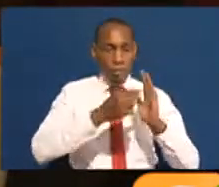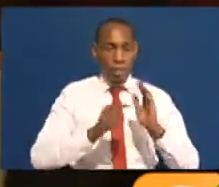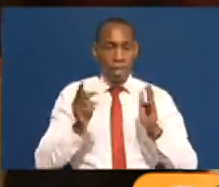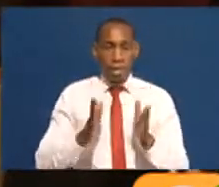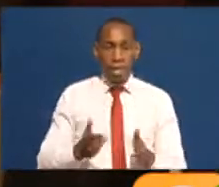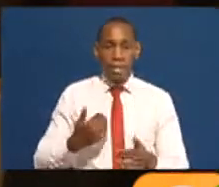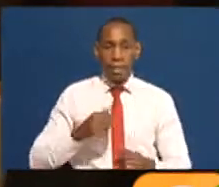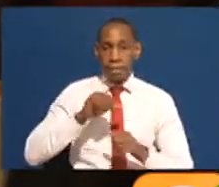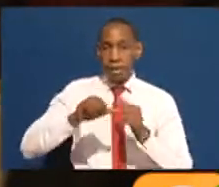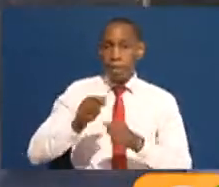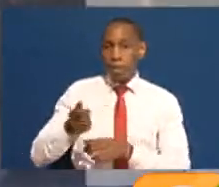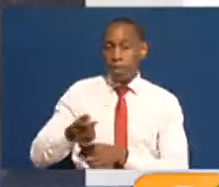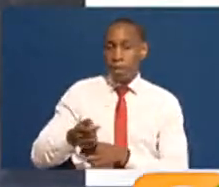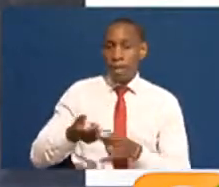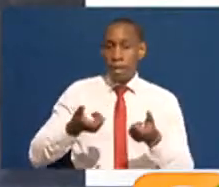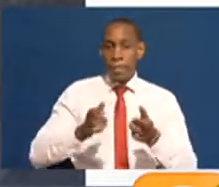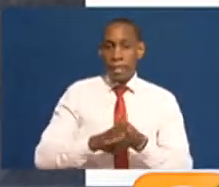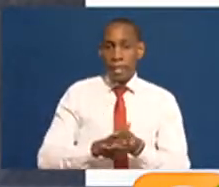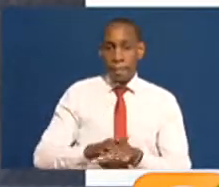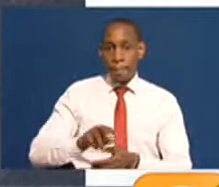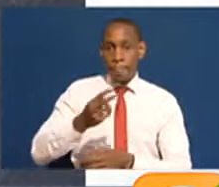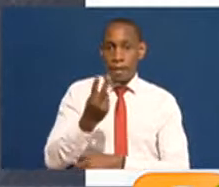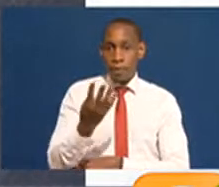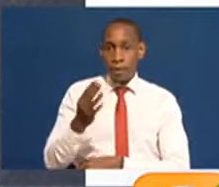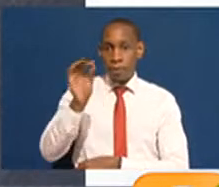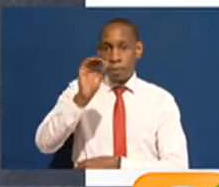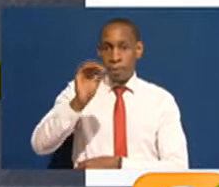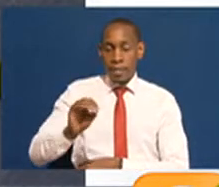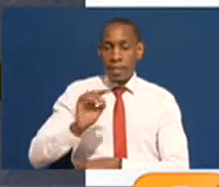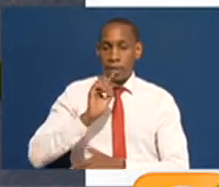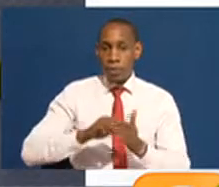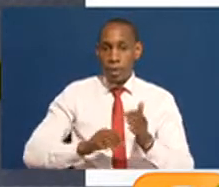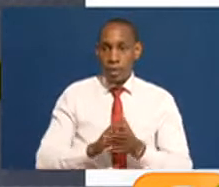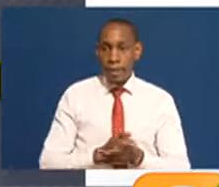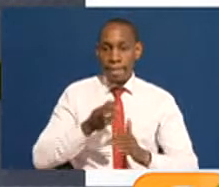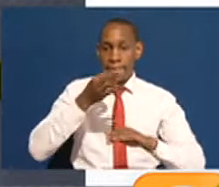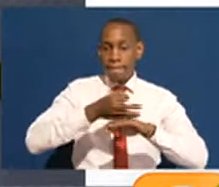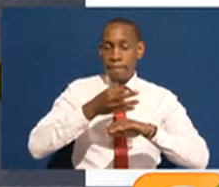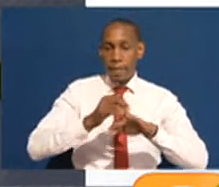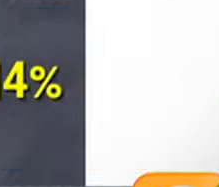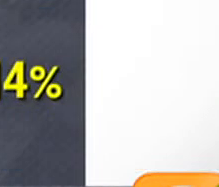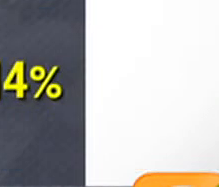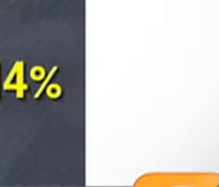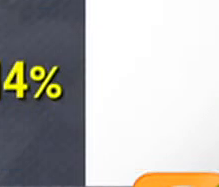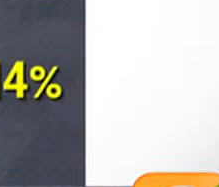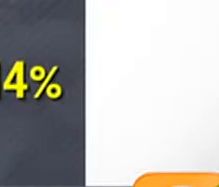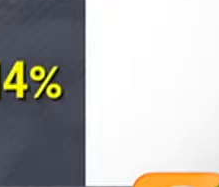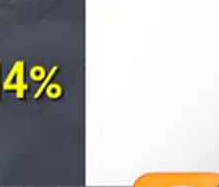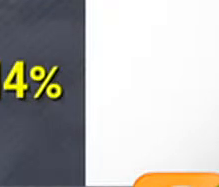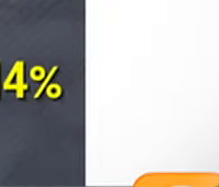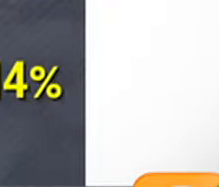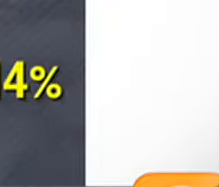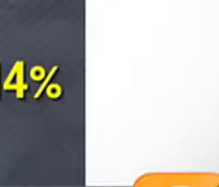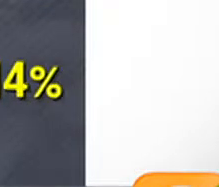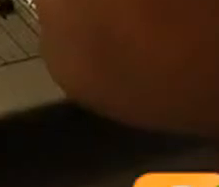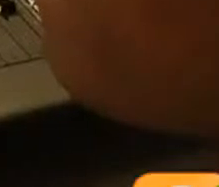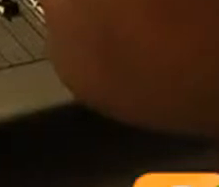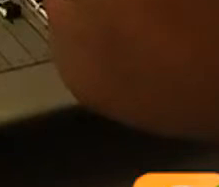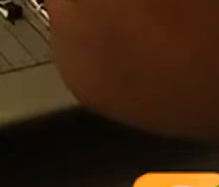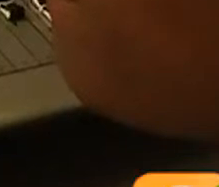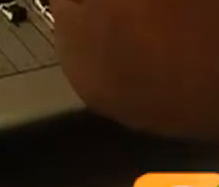have about the media. 24% of Kenyans cited the spread of fake news as the top concern about the